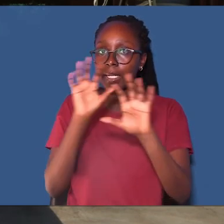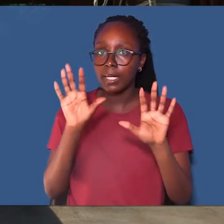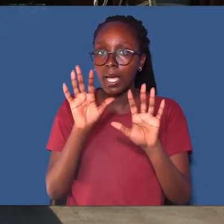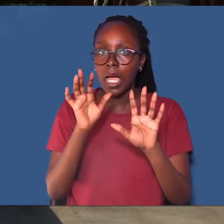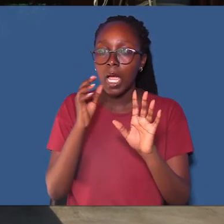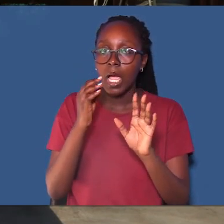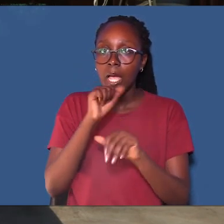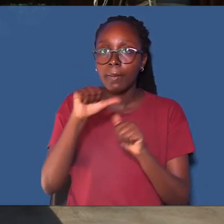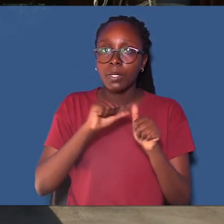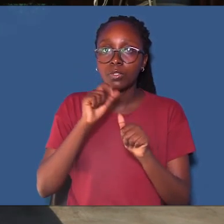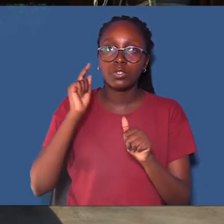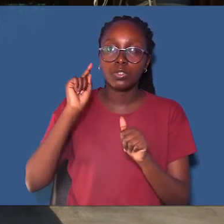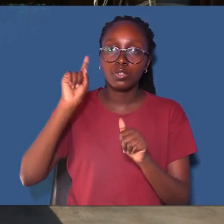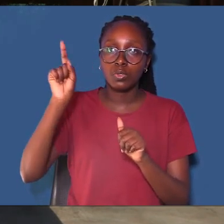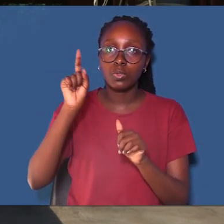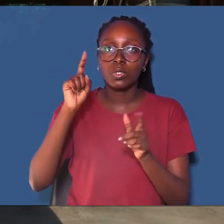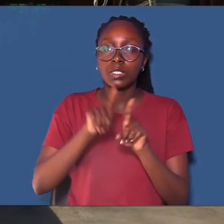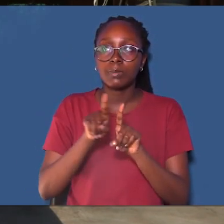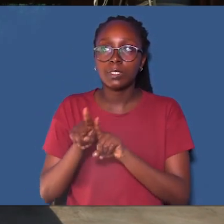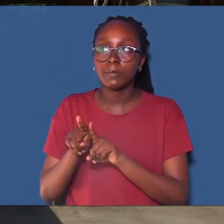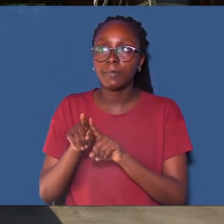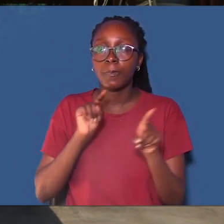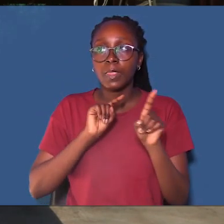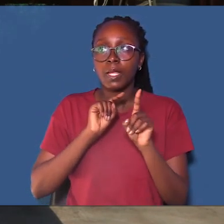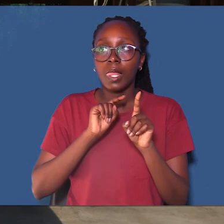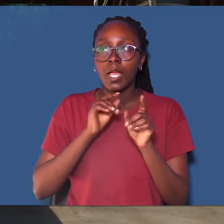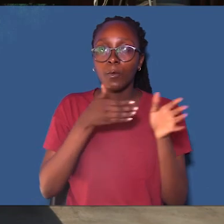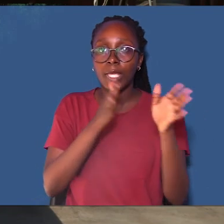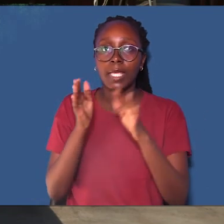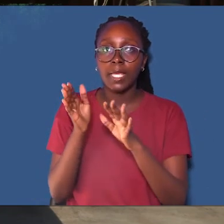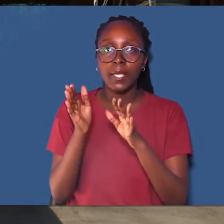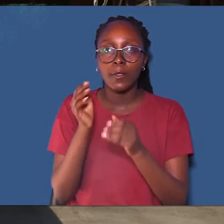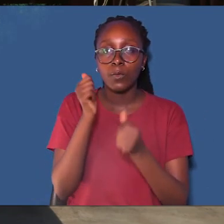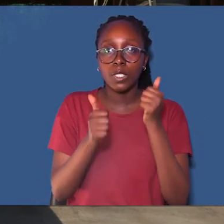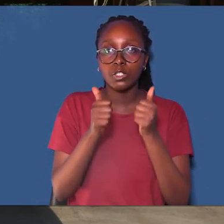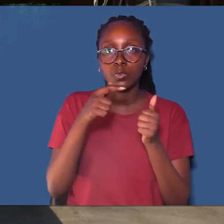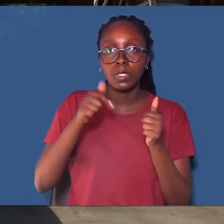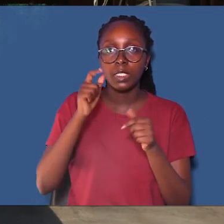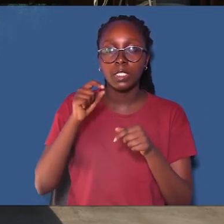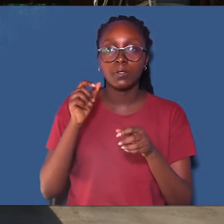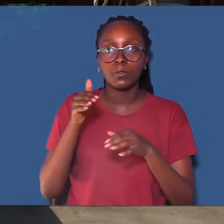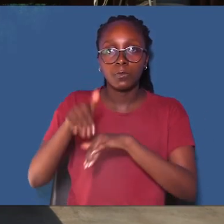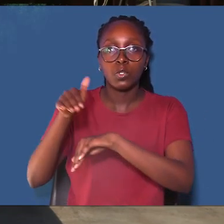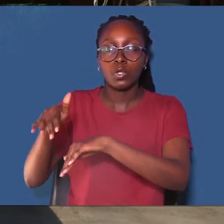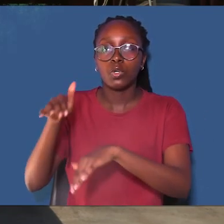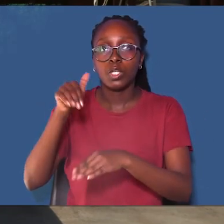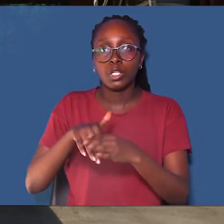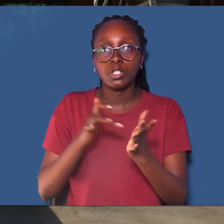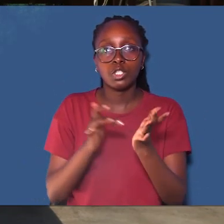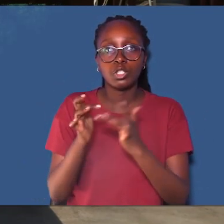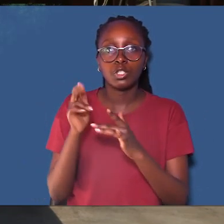and of the journey that we must make. For this we pray in Jesus' name.